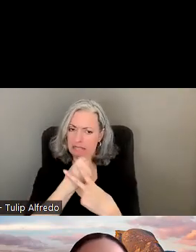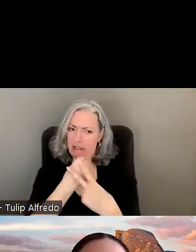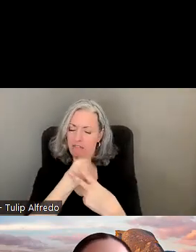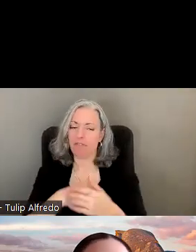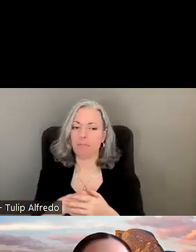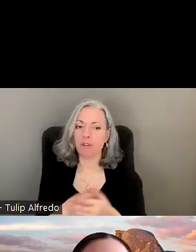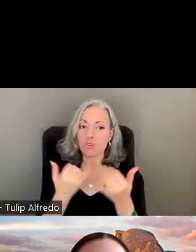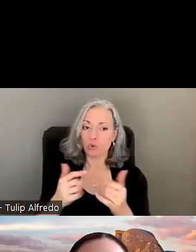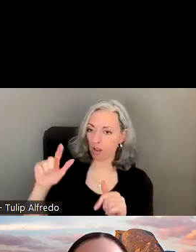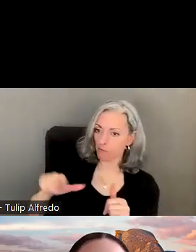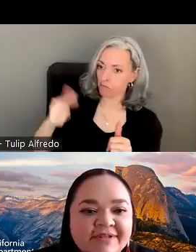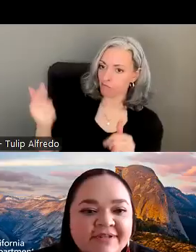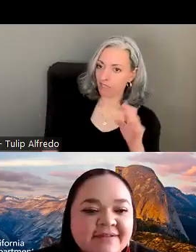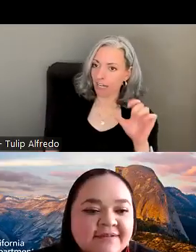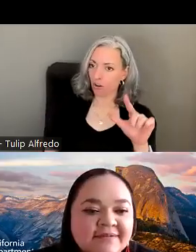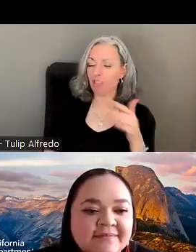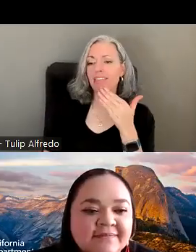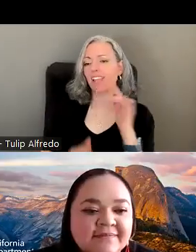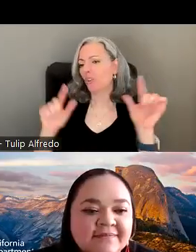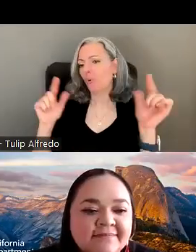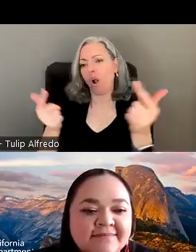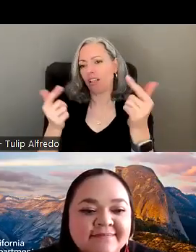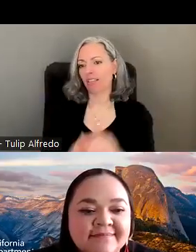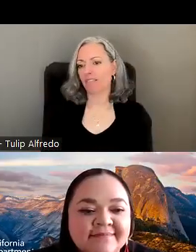over to you, Carol. Thank you, everyone.